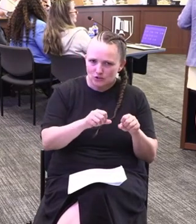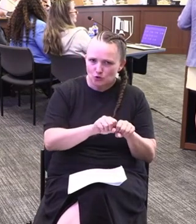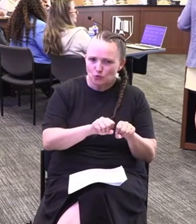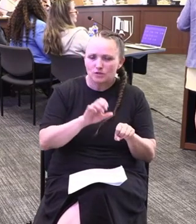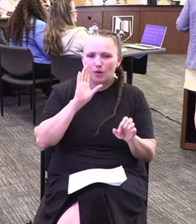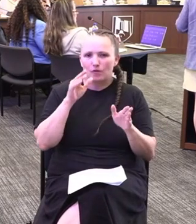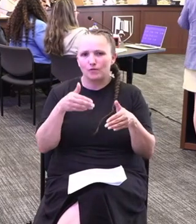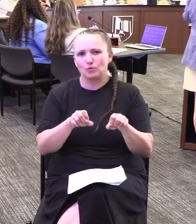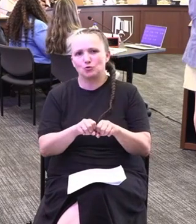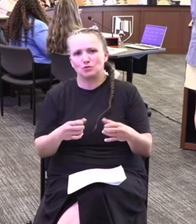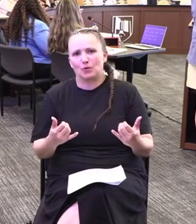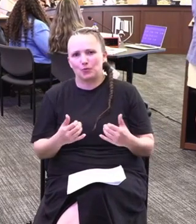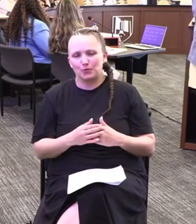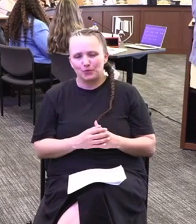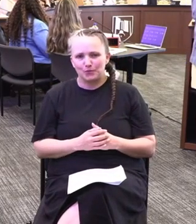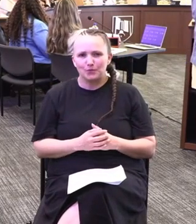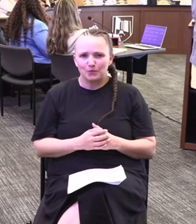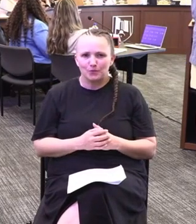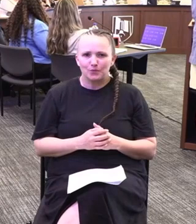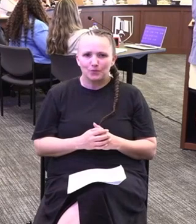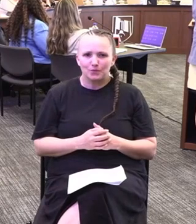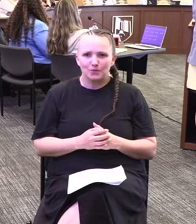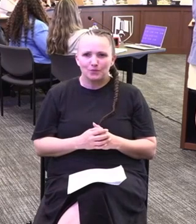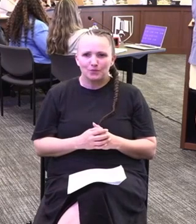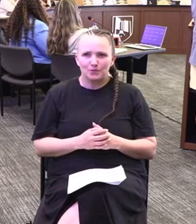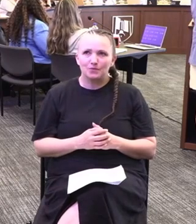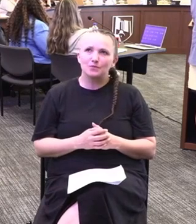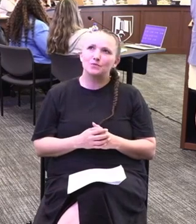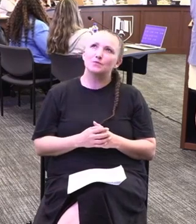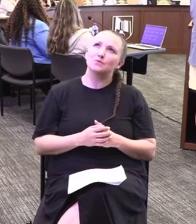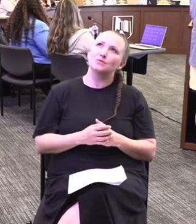about shoes and ROI.